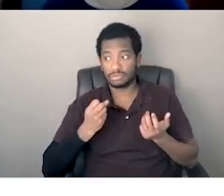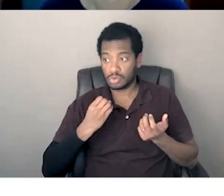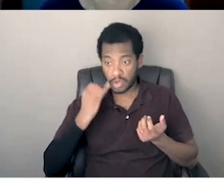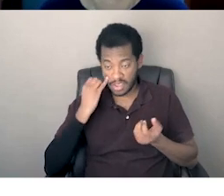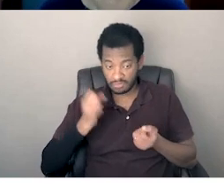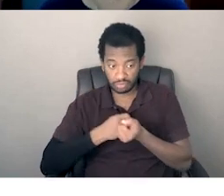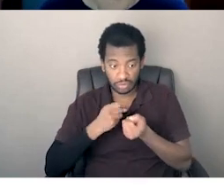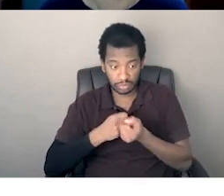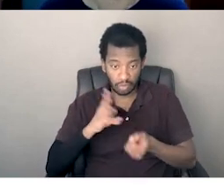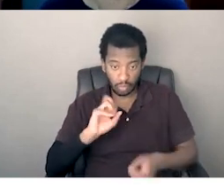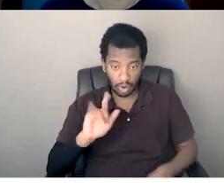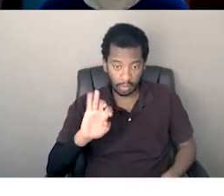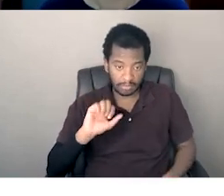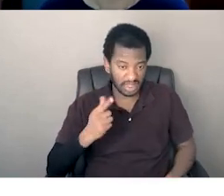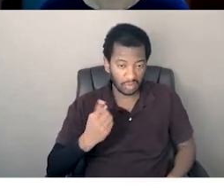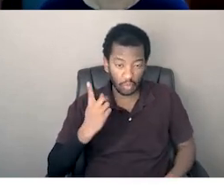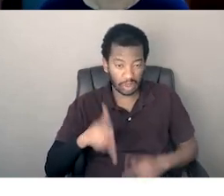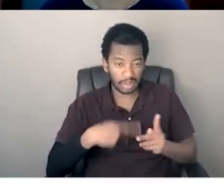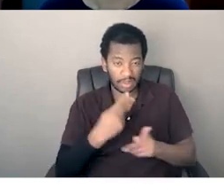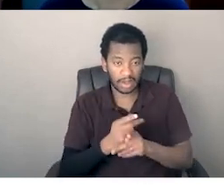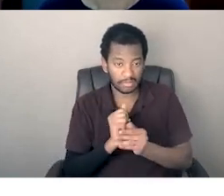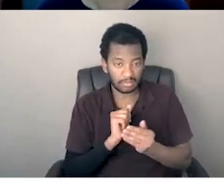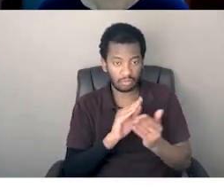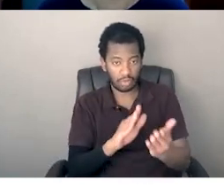working on with somebody.